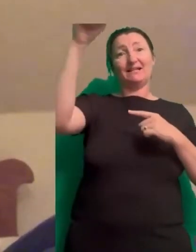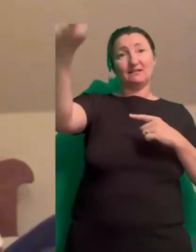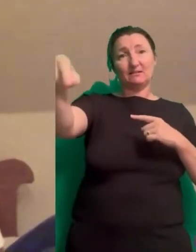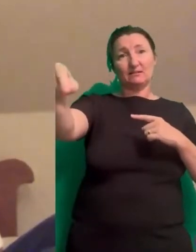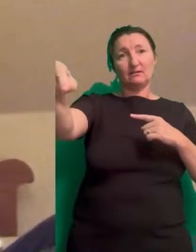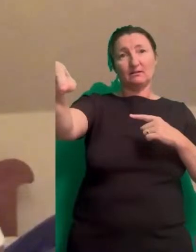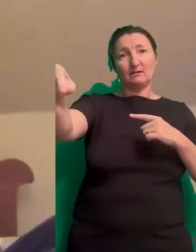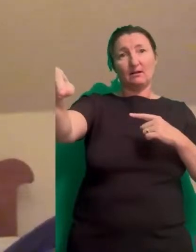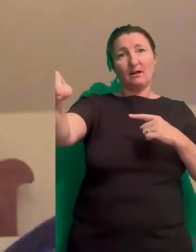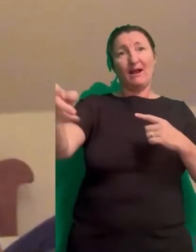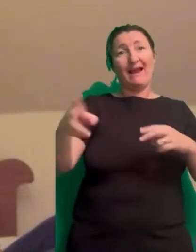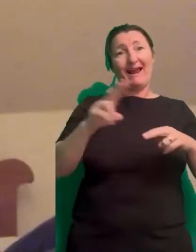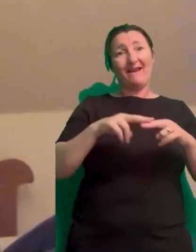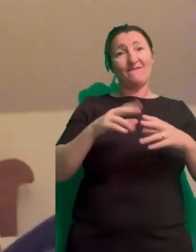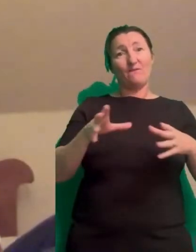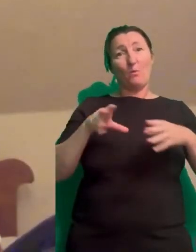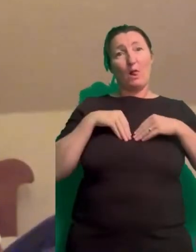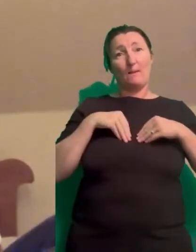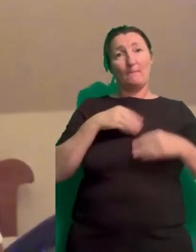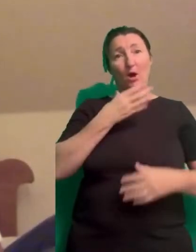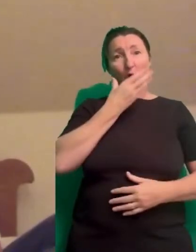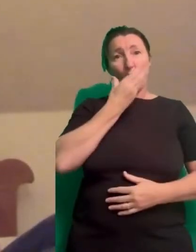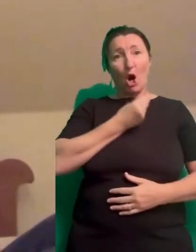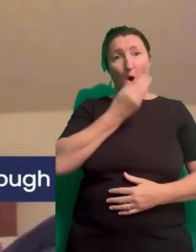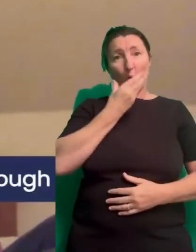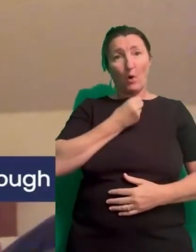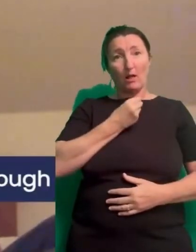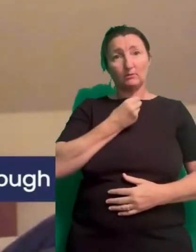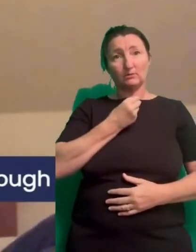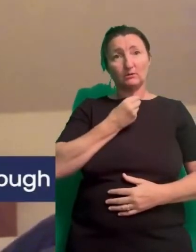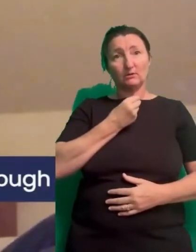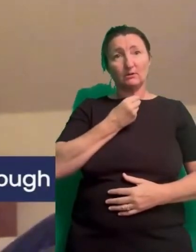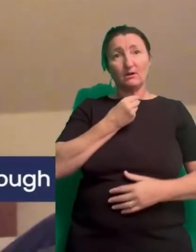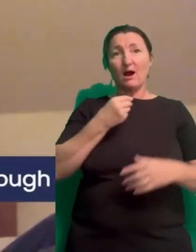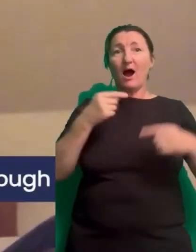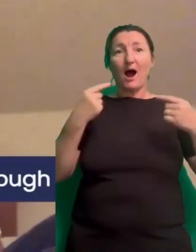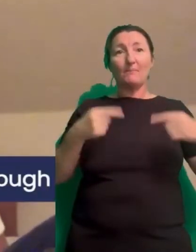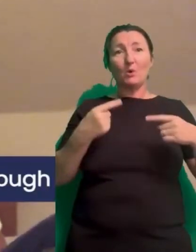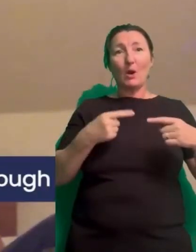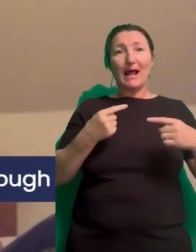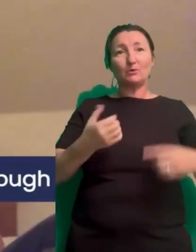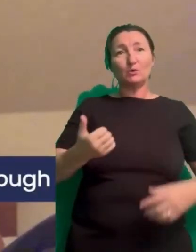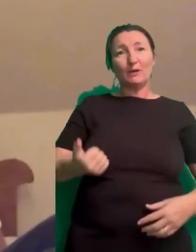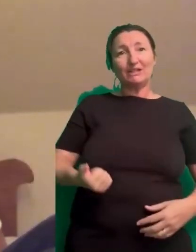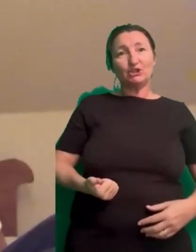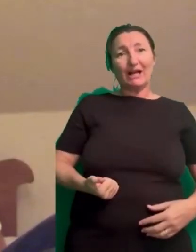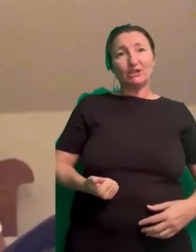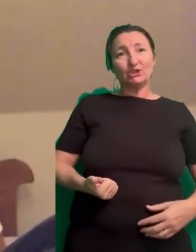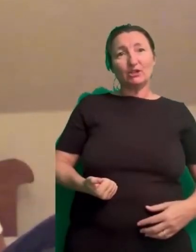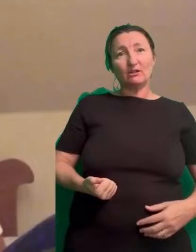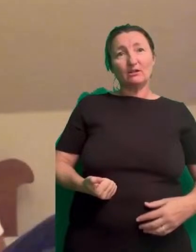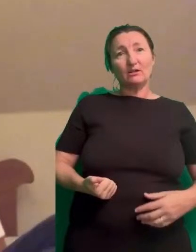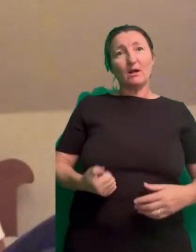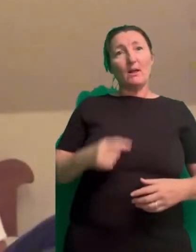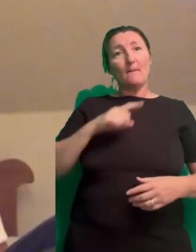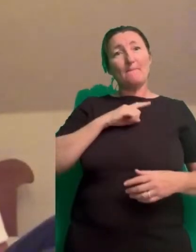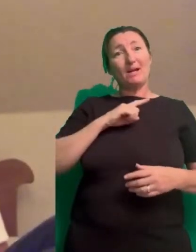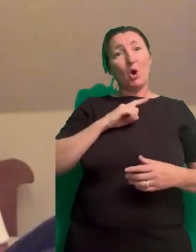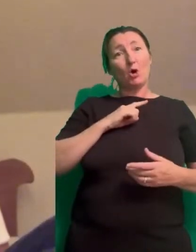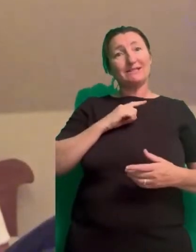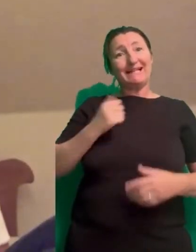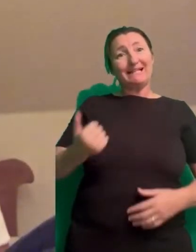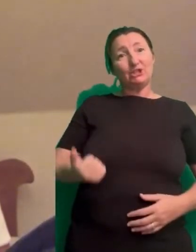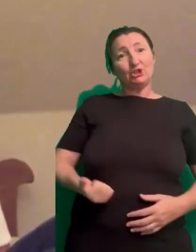the common cold, so the most mild of illnesses, I'm not allowed to inject, because lowering your immune system through the injections can